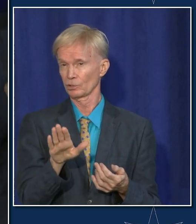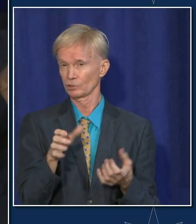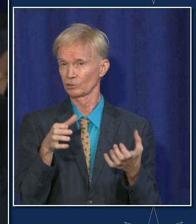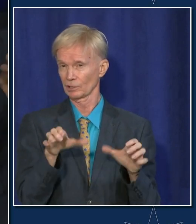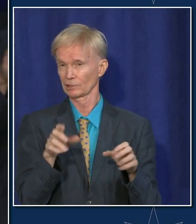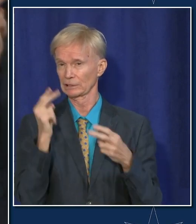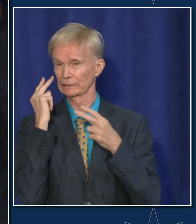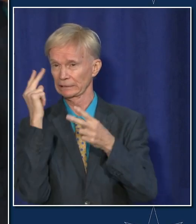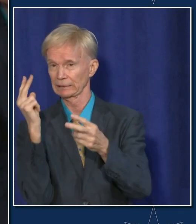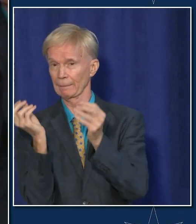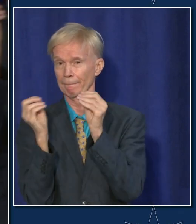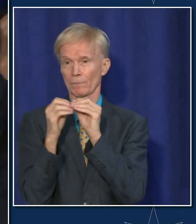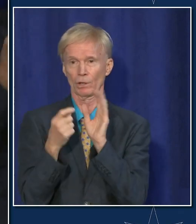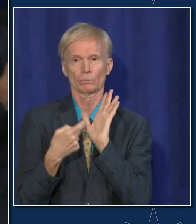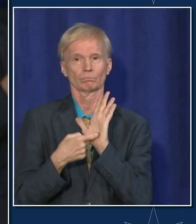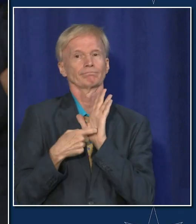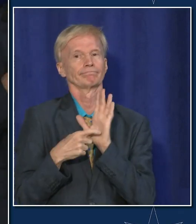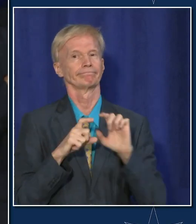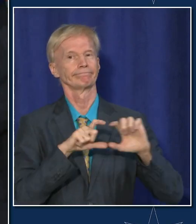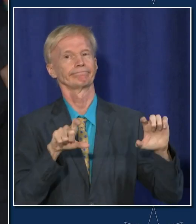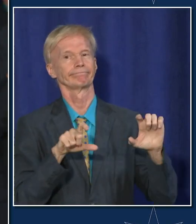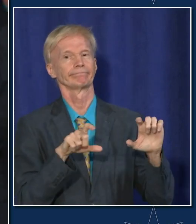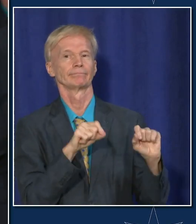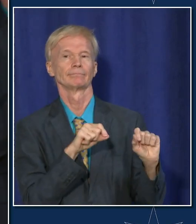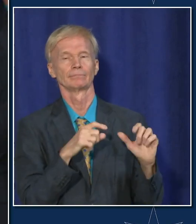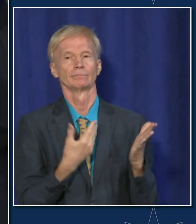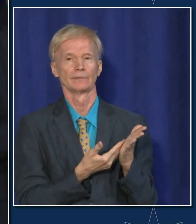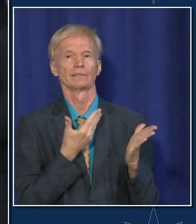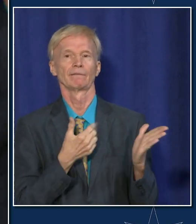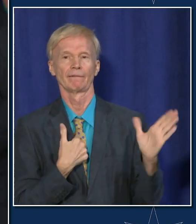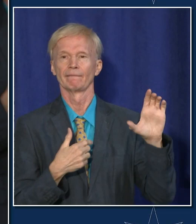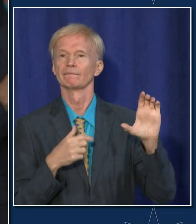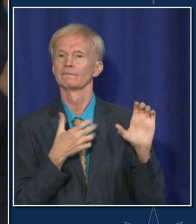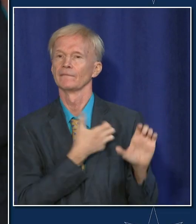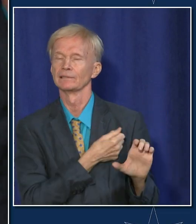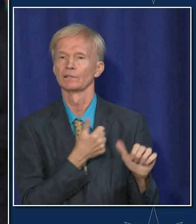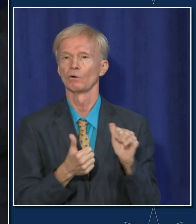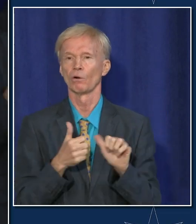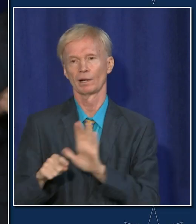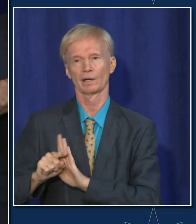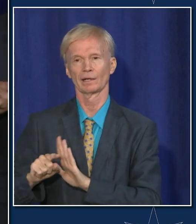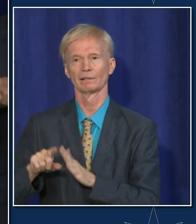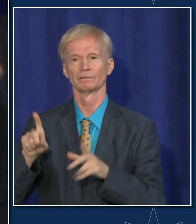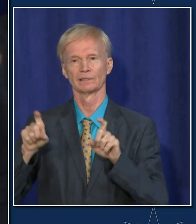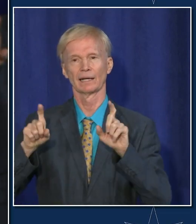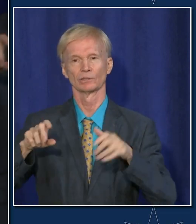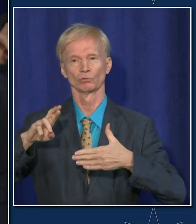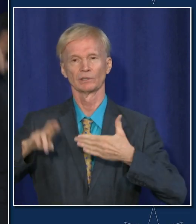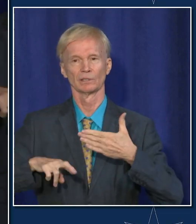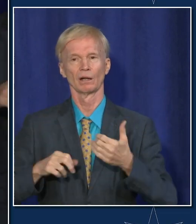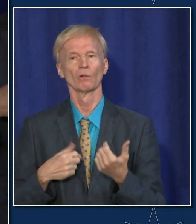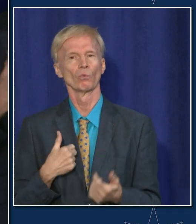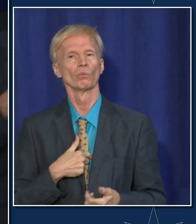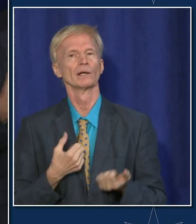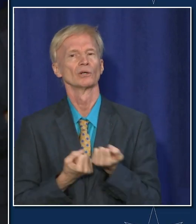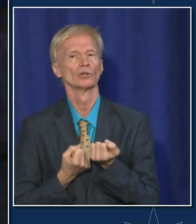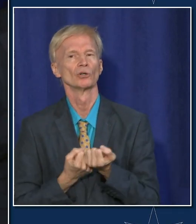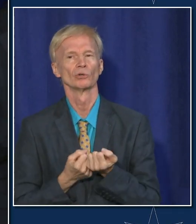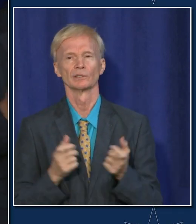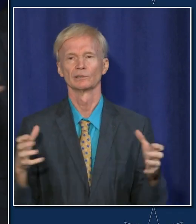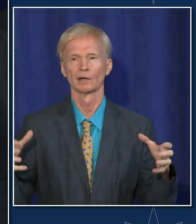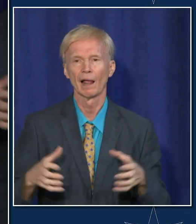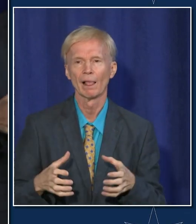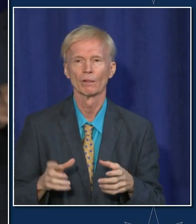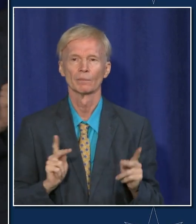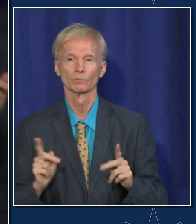the requiring the proof of vaccination or negative test, which obviously we've been encouraging gatherings to do or festivals to do.